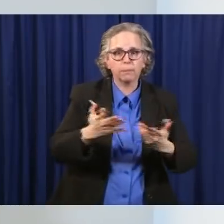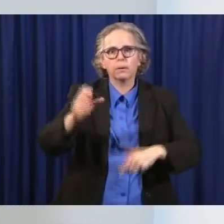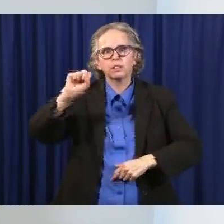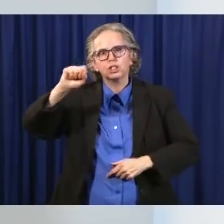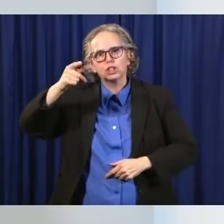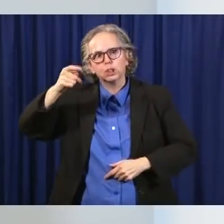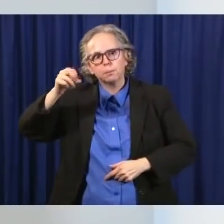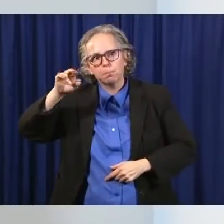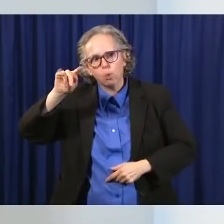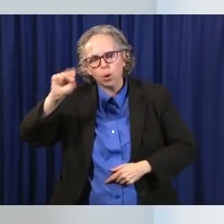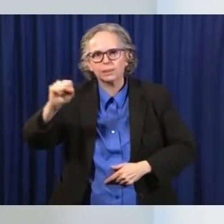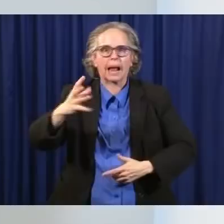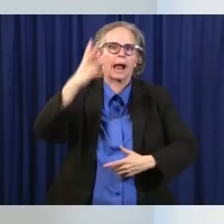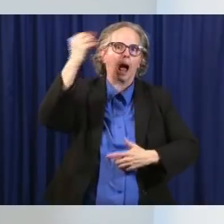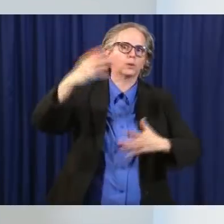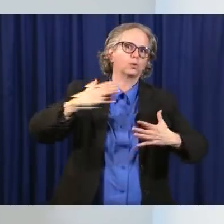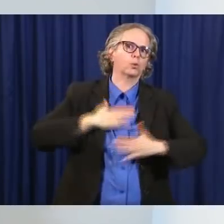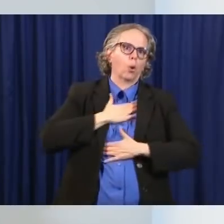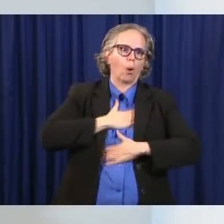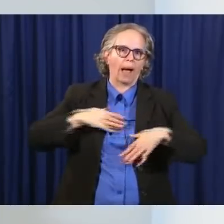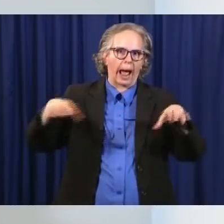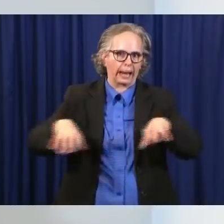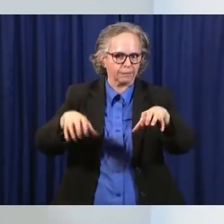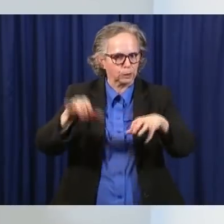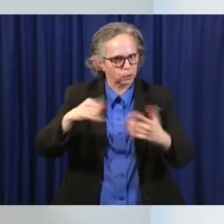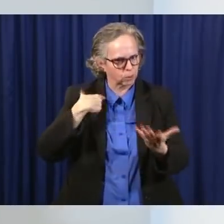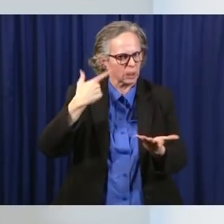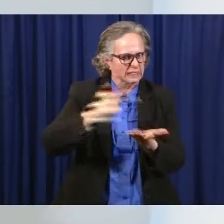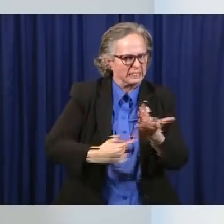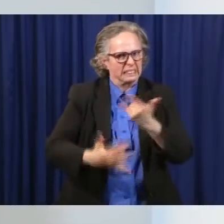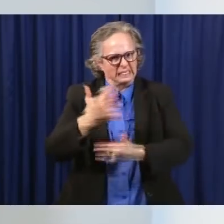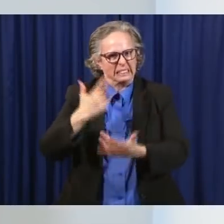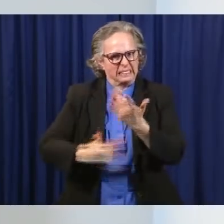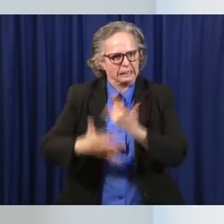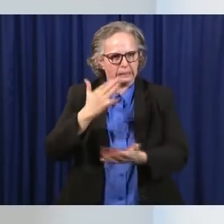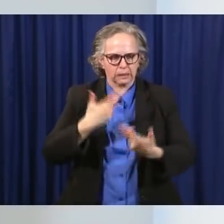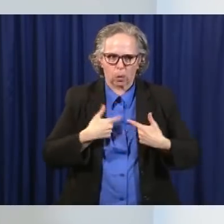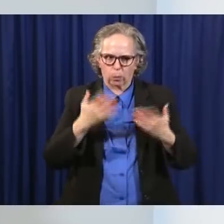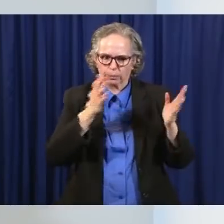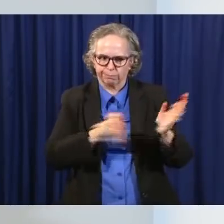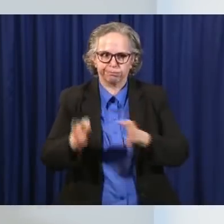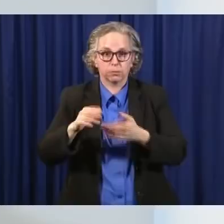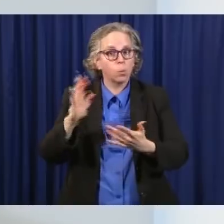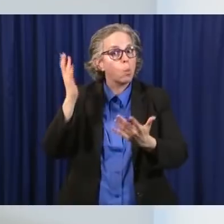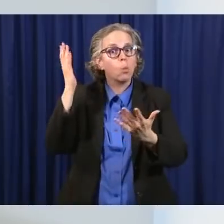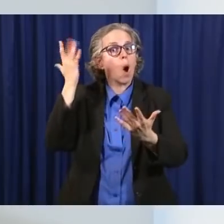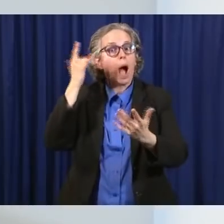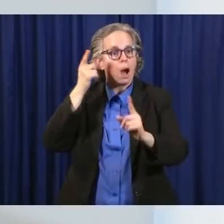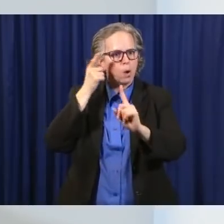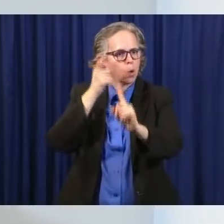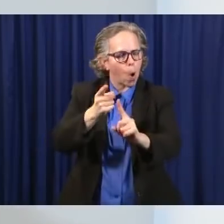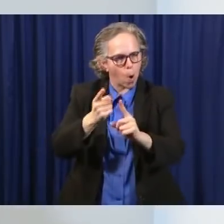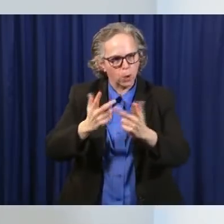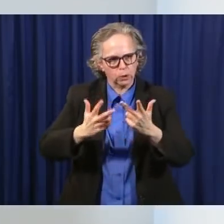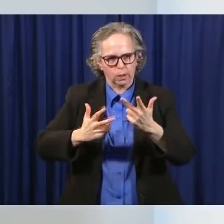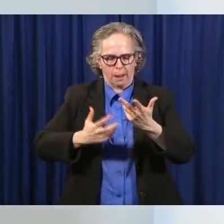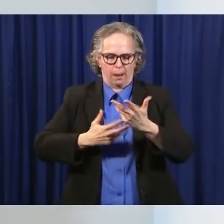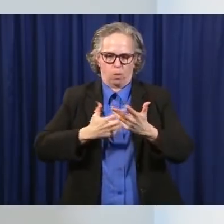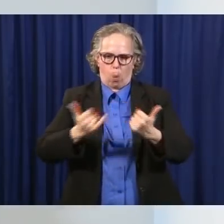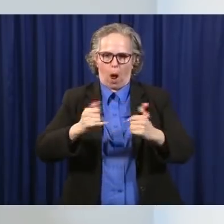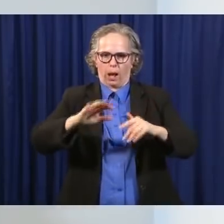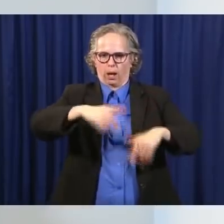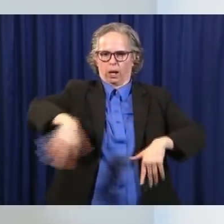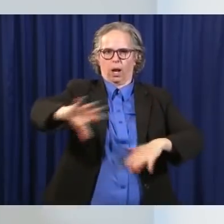working through those protocols. And we're in that phase really where we're trying to build confidence both within ourselves and with